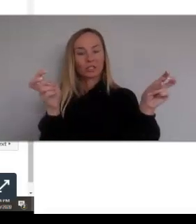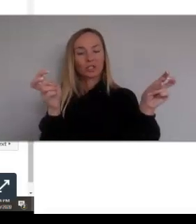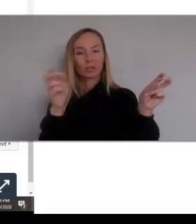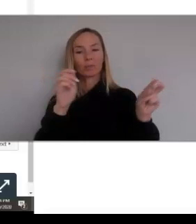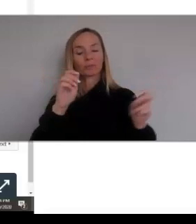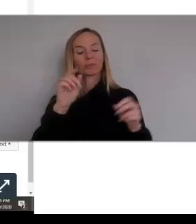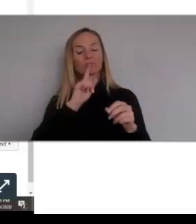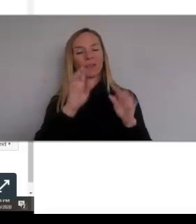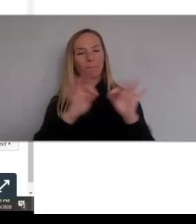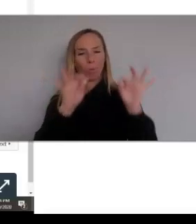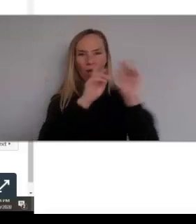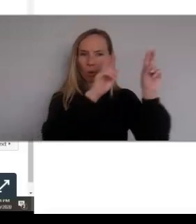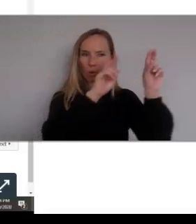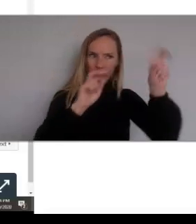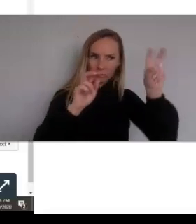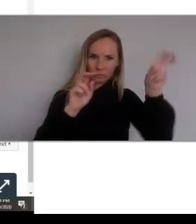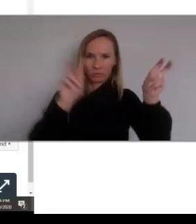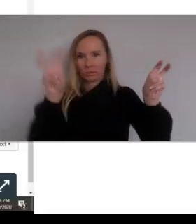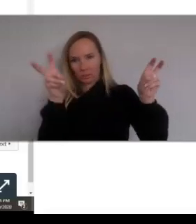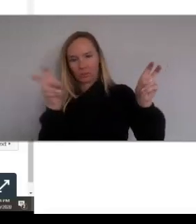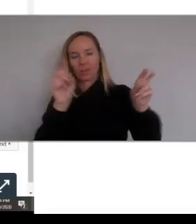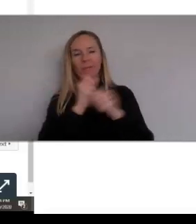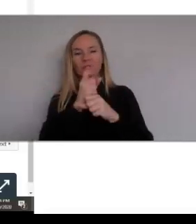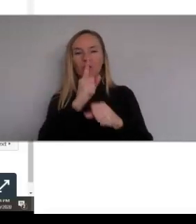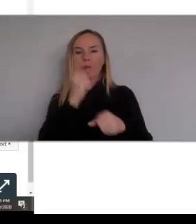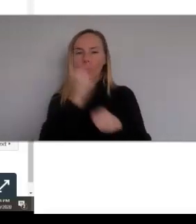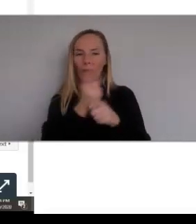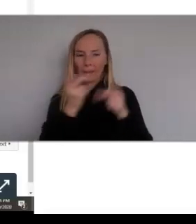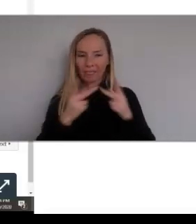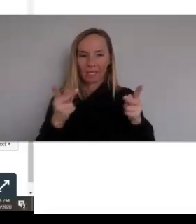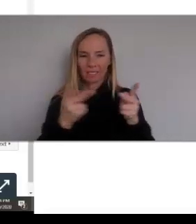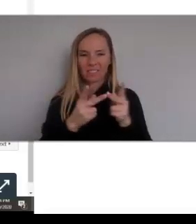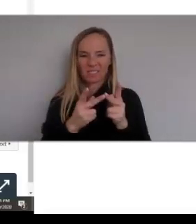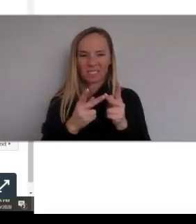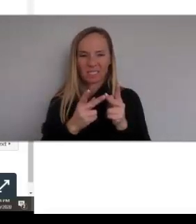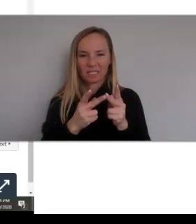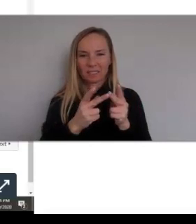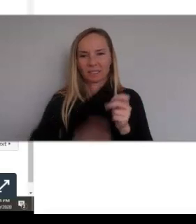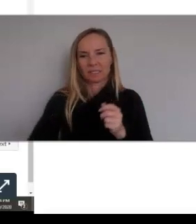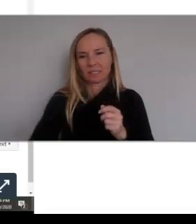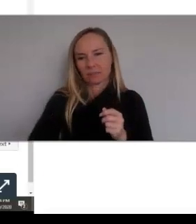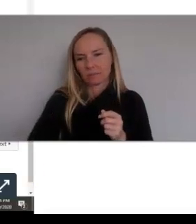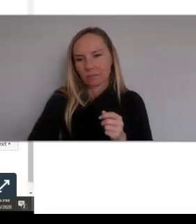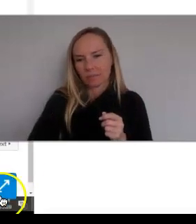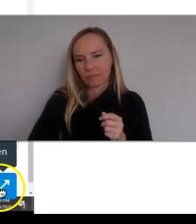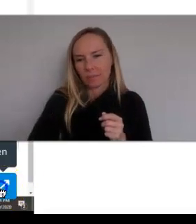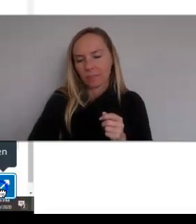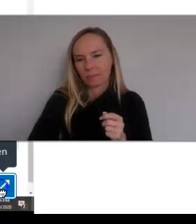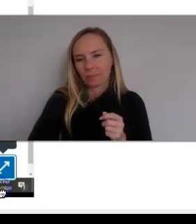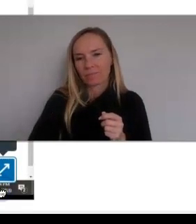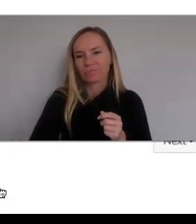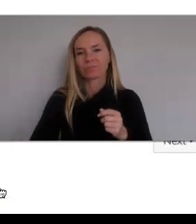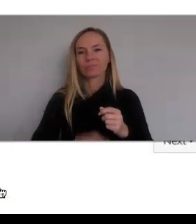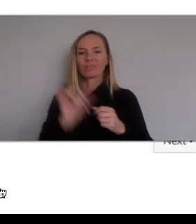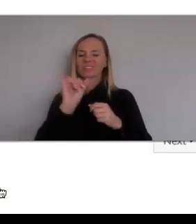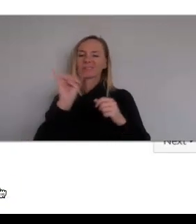important, and that they're accurate. They're placed in the correct spot. It's like putting words into your mouth. Like someone says something